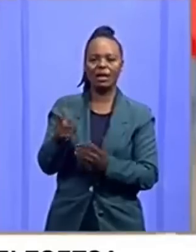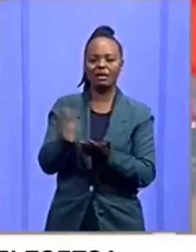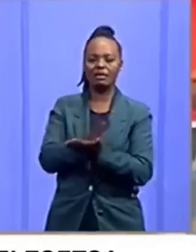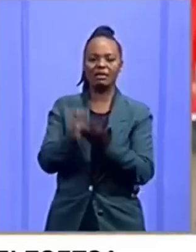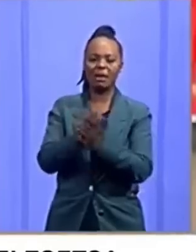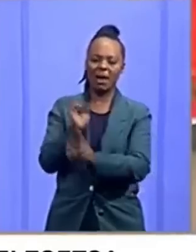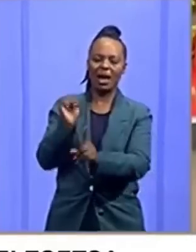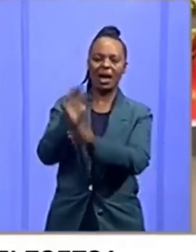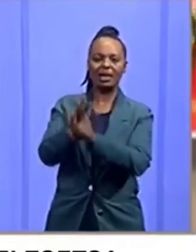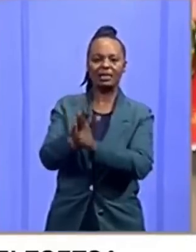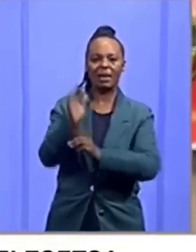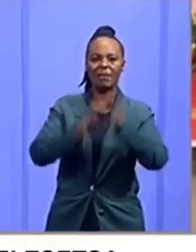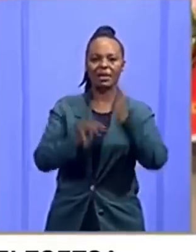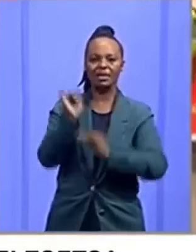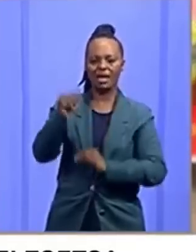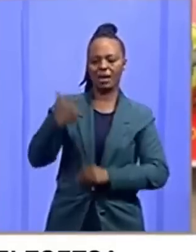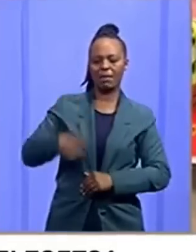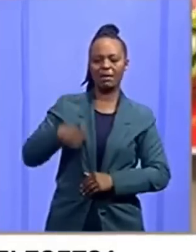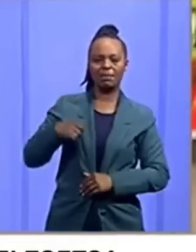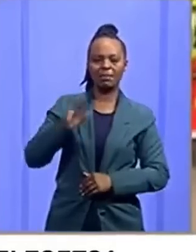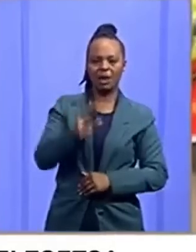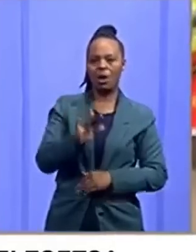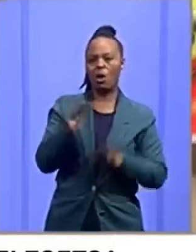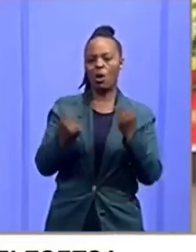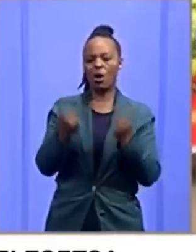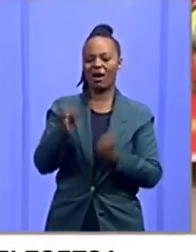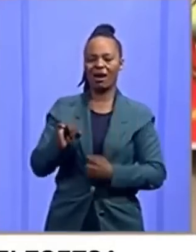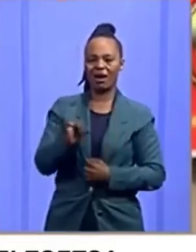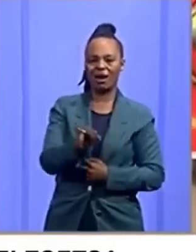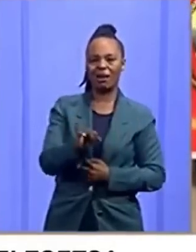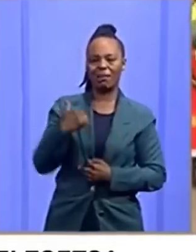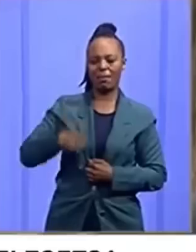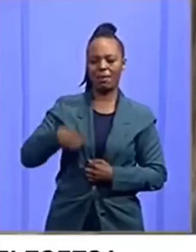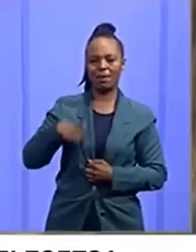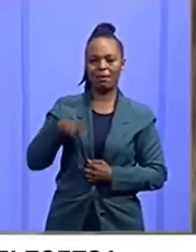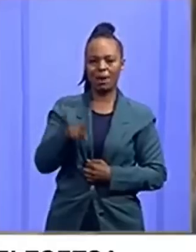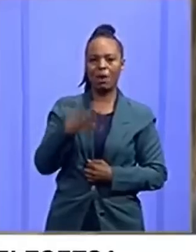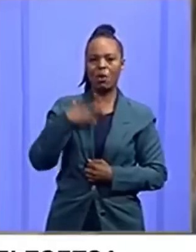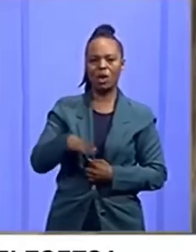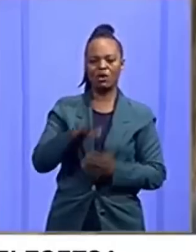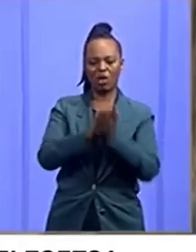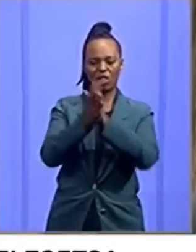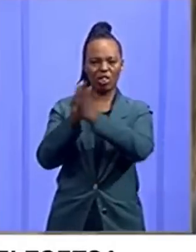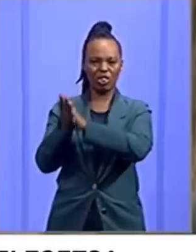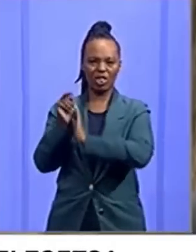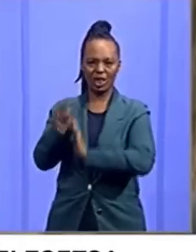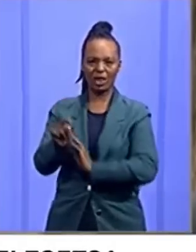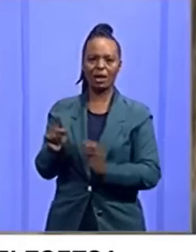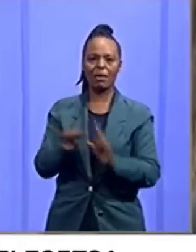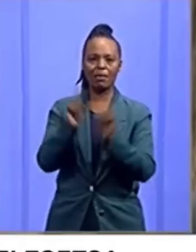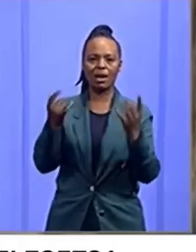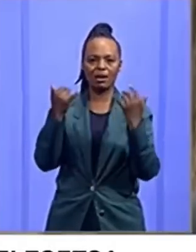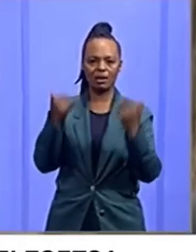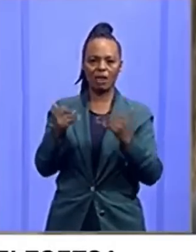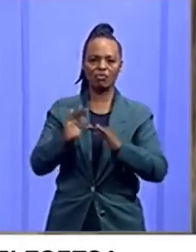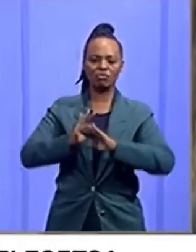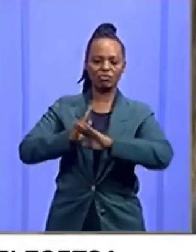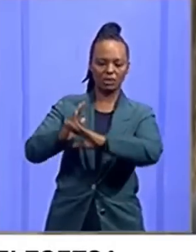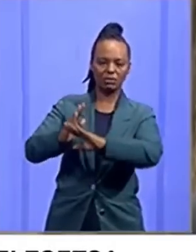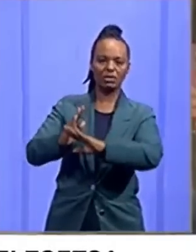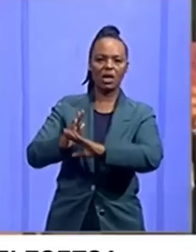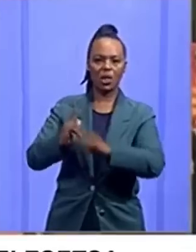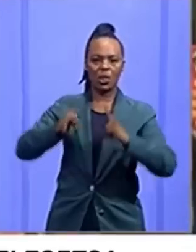the city's properties or vehicles, and some vehicles that belong to contractors. We have also contained that